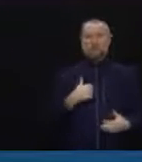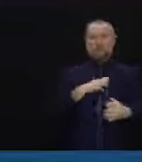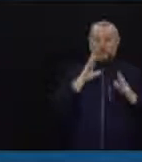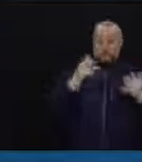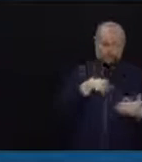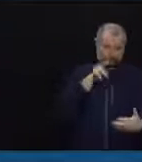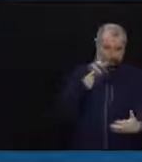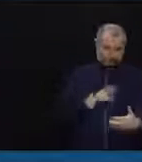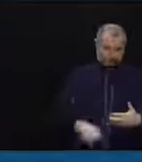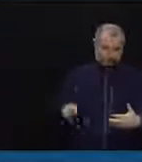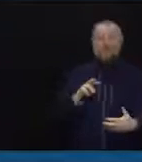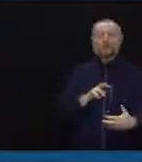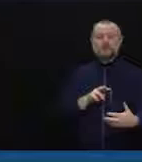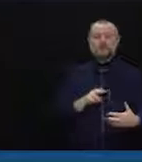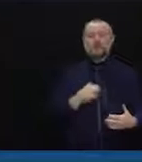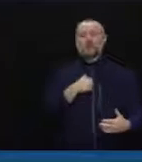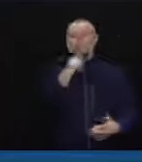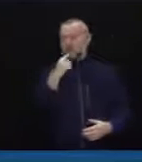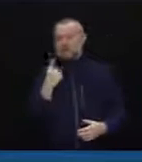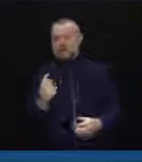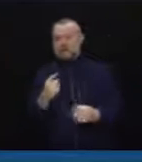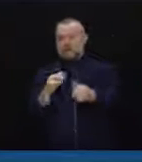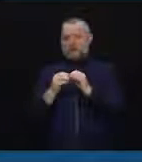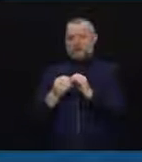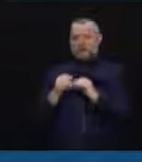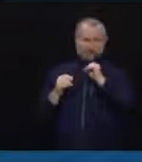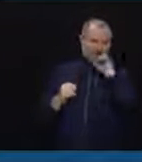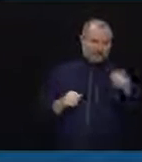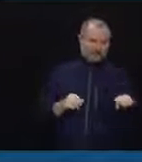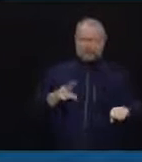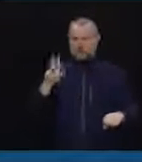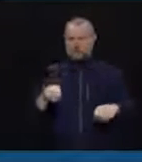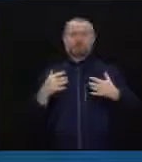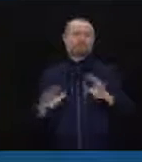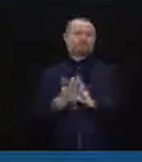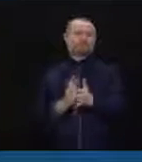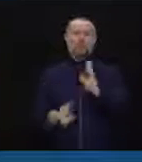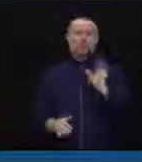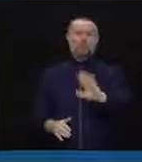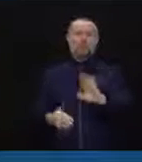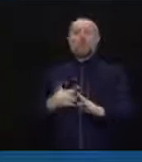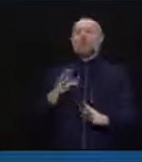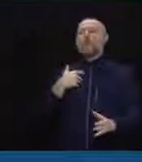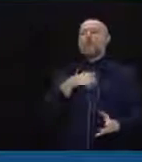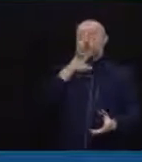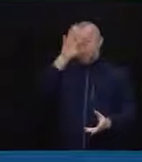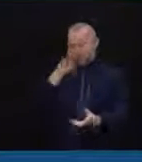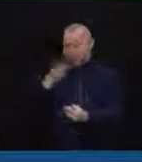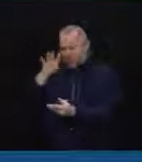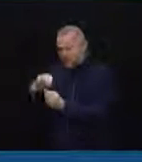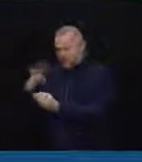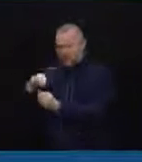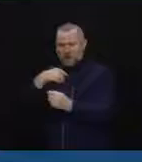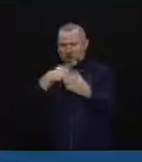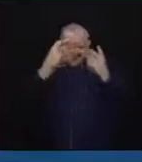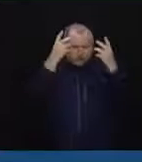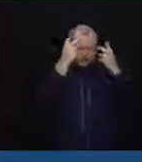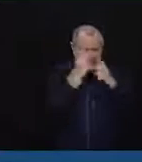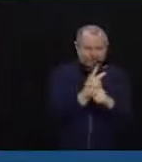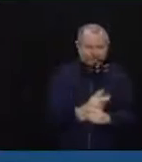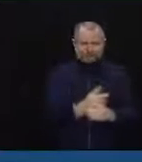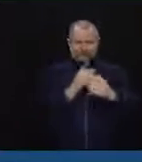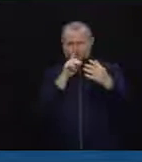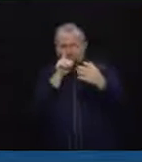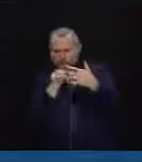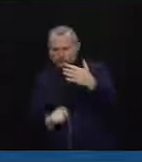will not be one number that says yes or no. It is going to be an assessment of all these factors that have guided us throughout,